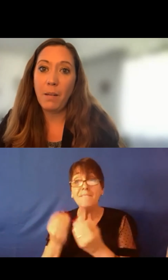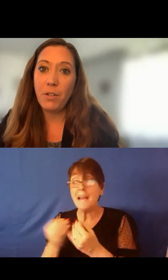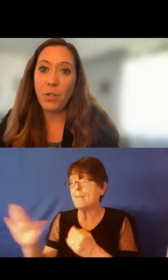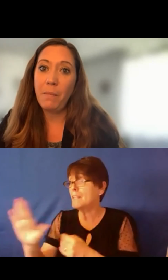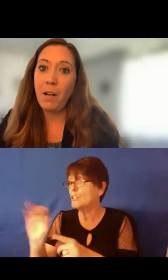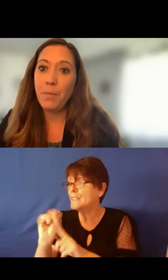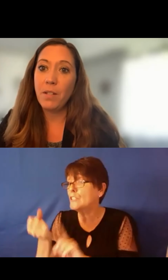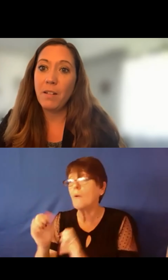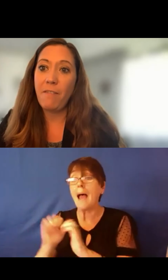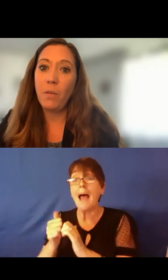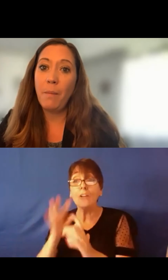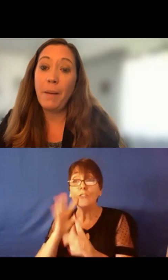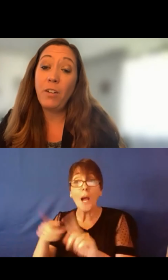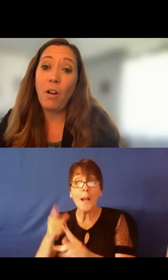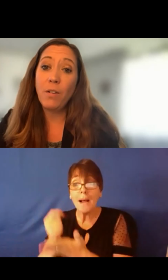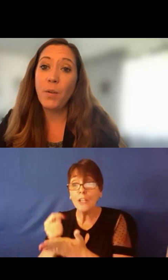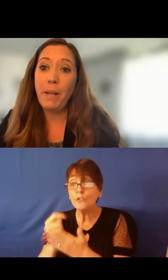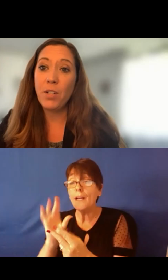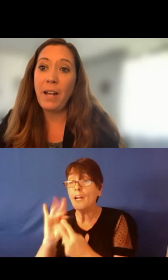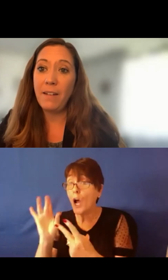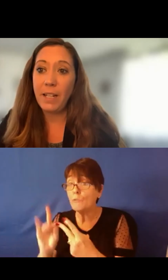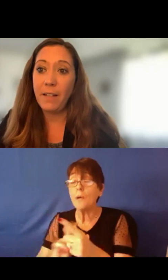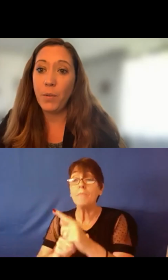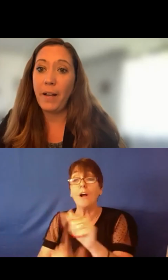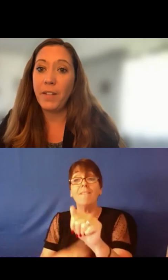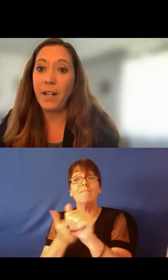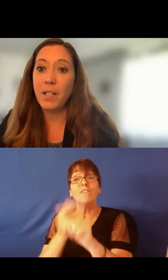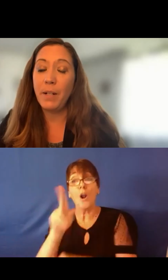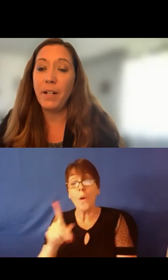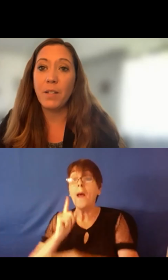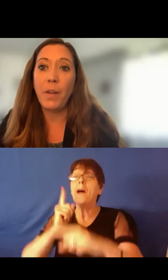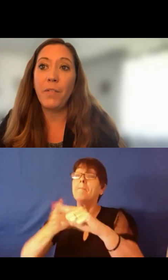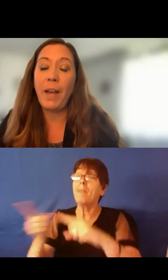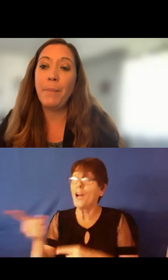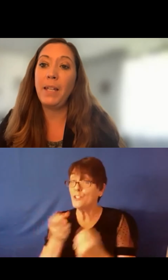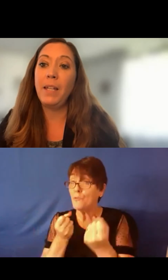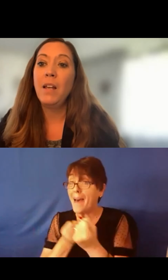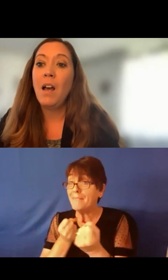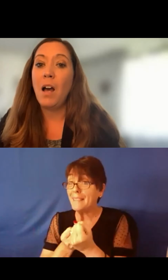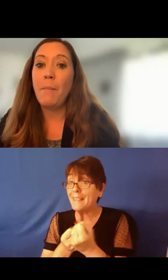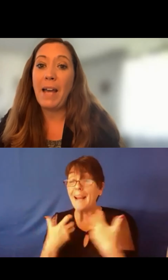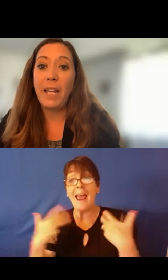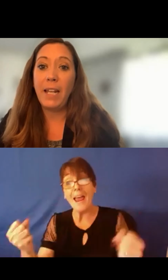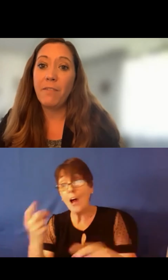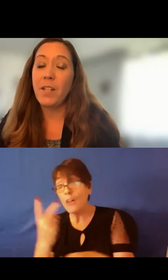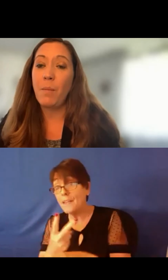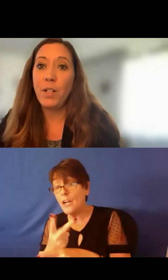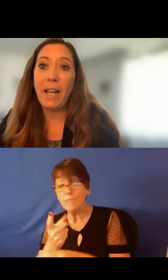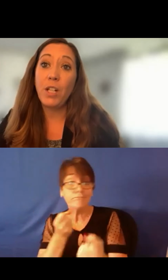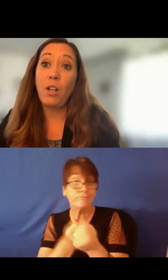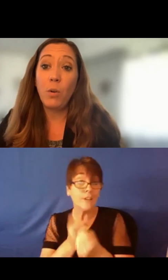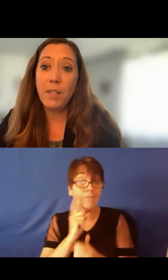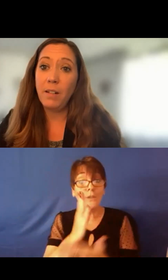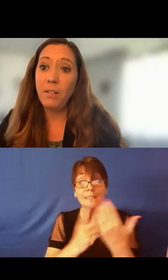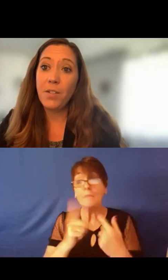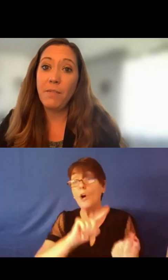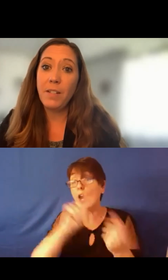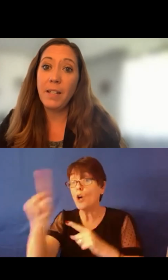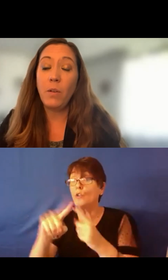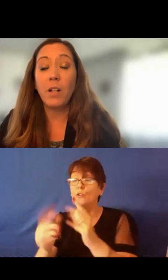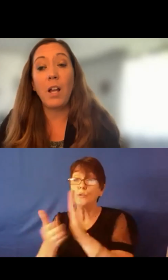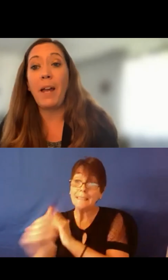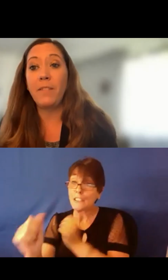to talk about treatment options and follow-up. And you're also a patient advocate through a healthcare experience, whether that be advocating for someone to actually go to a skilled